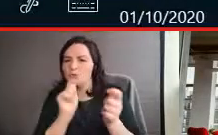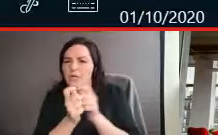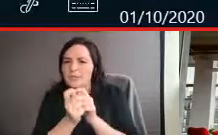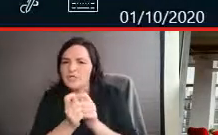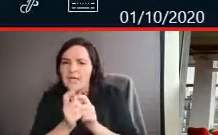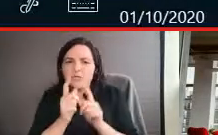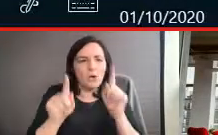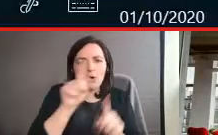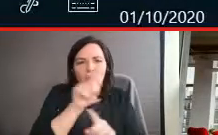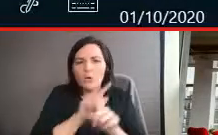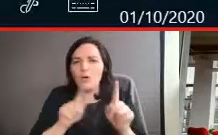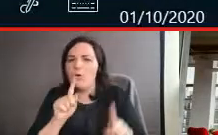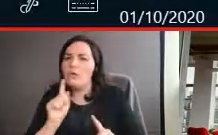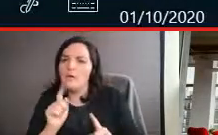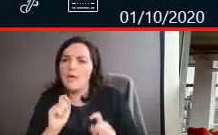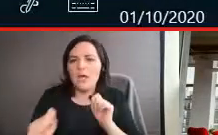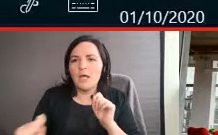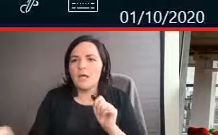into,